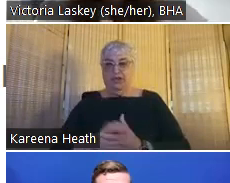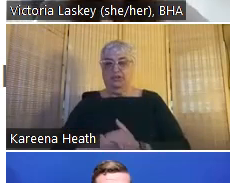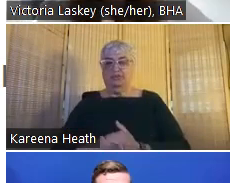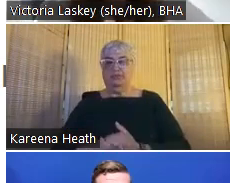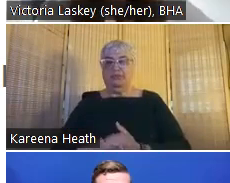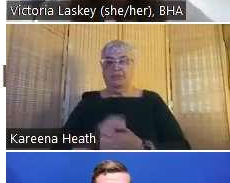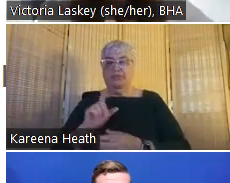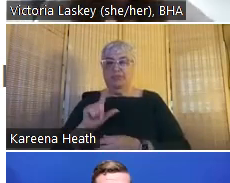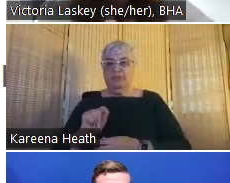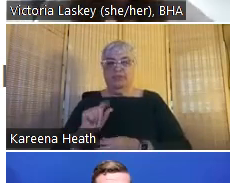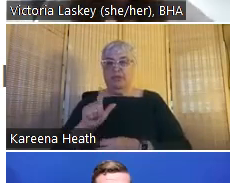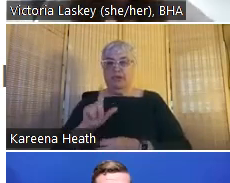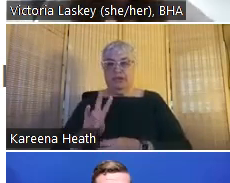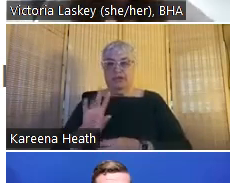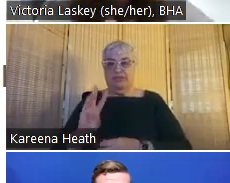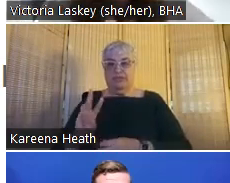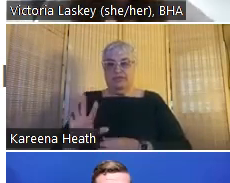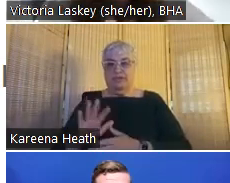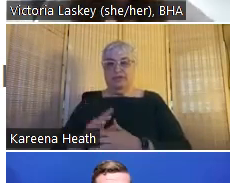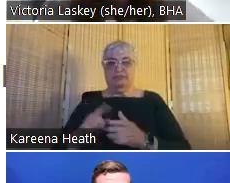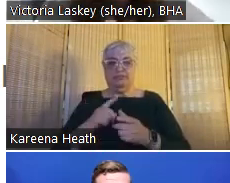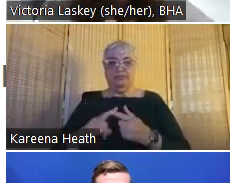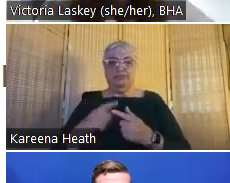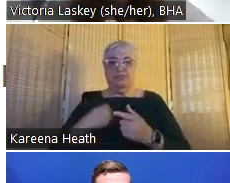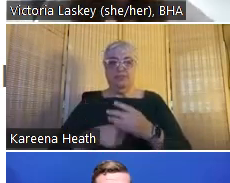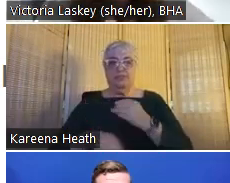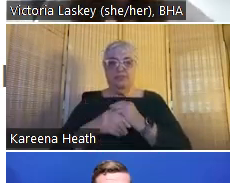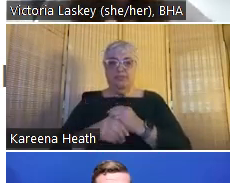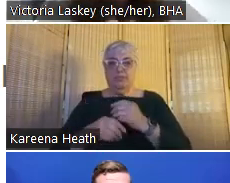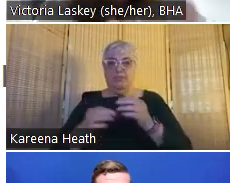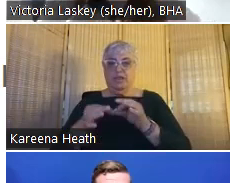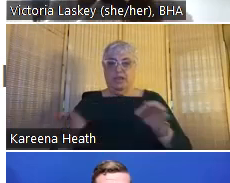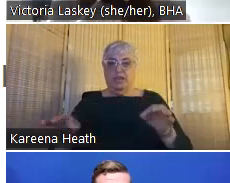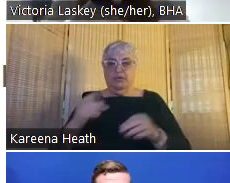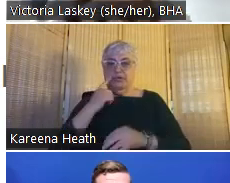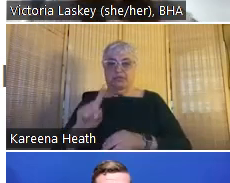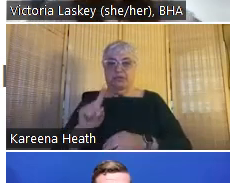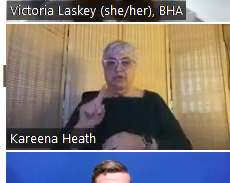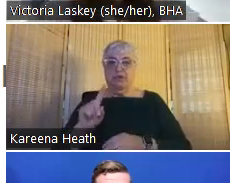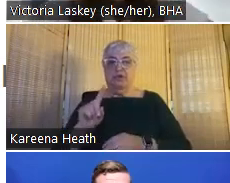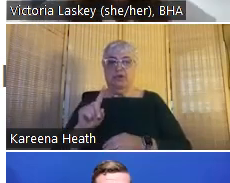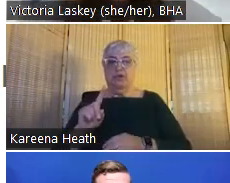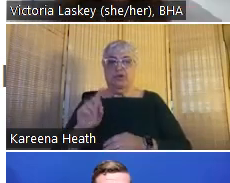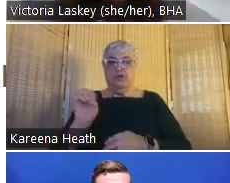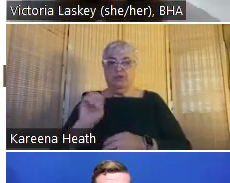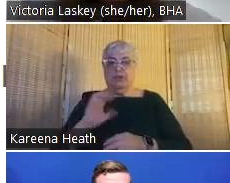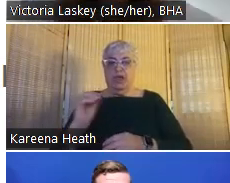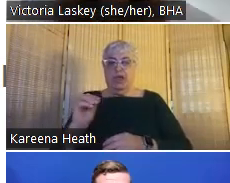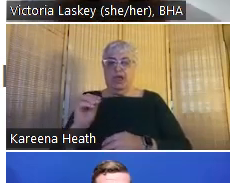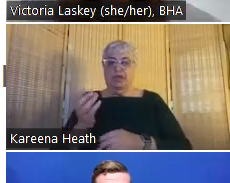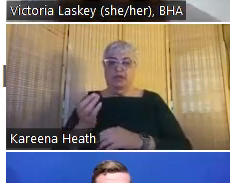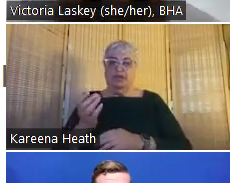with 2765. And then we did add endorsement language for both the emergency and involuntary